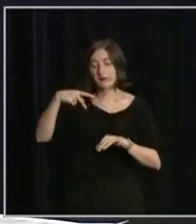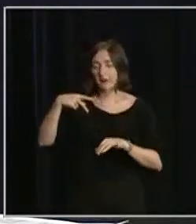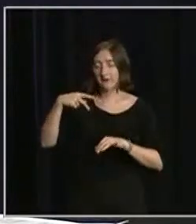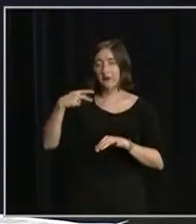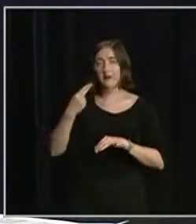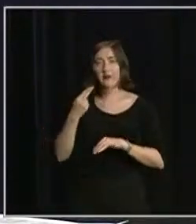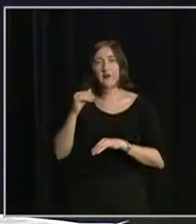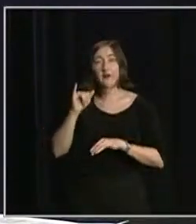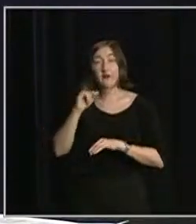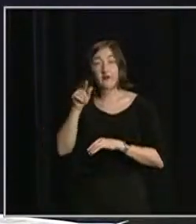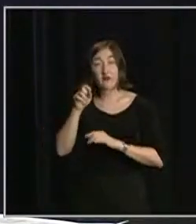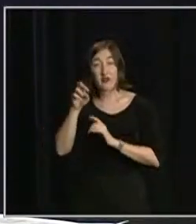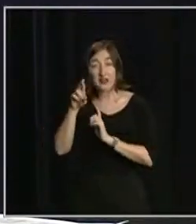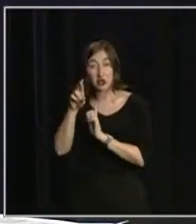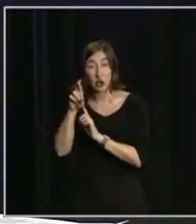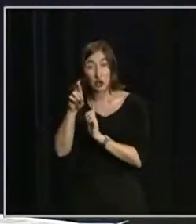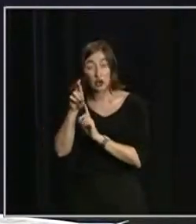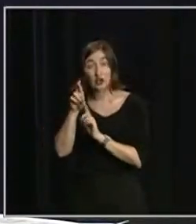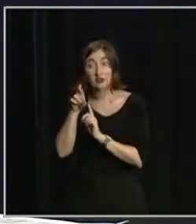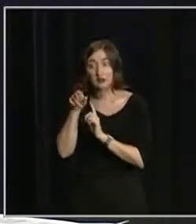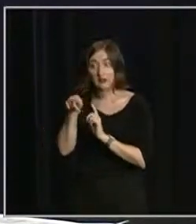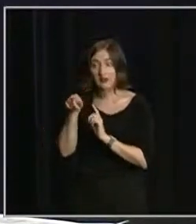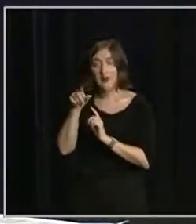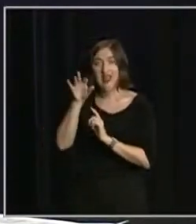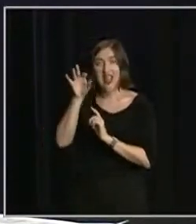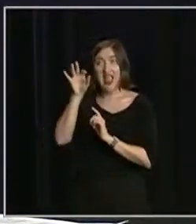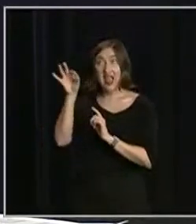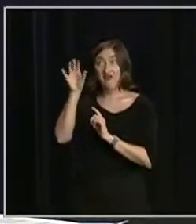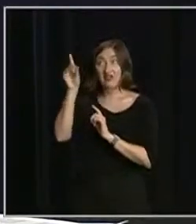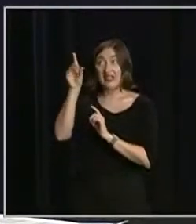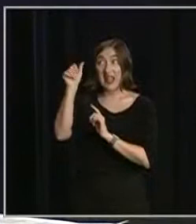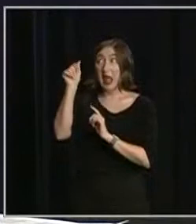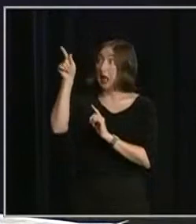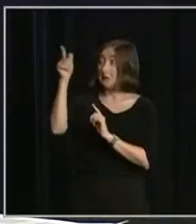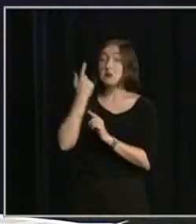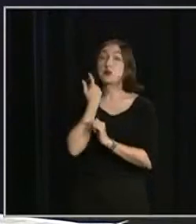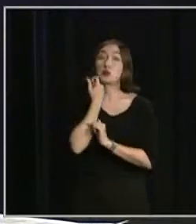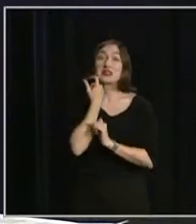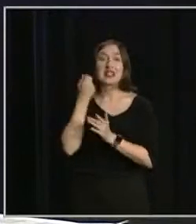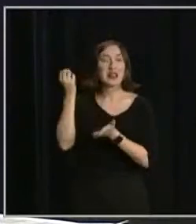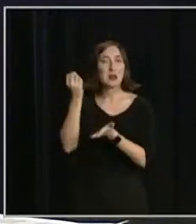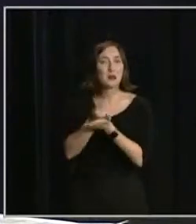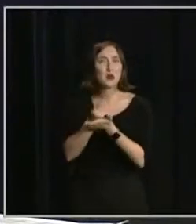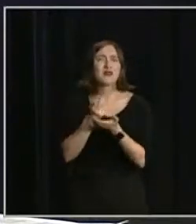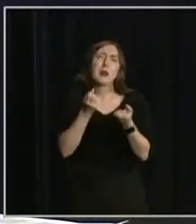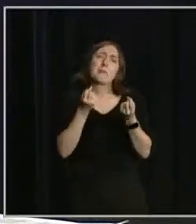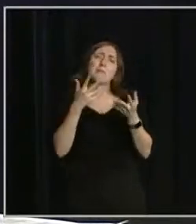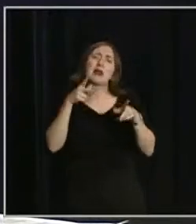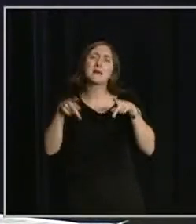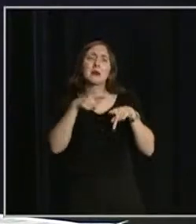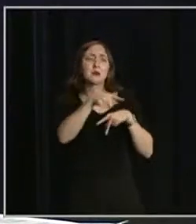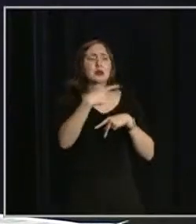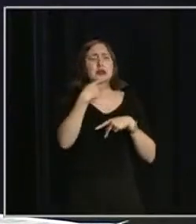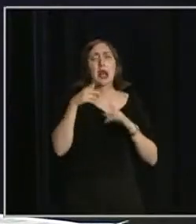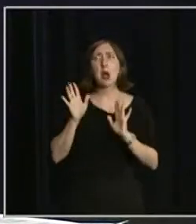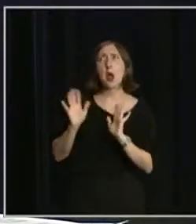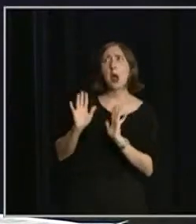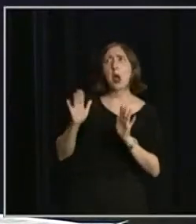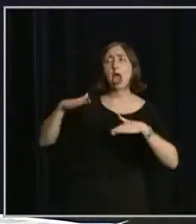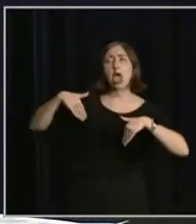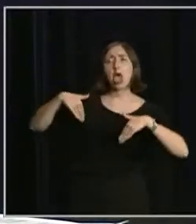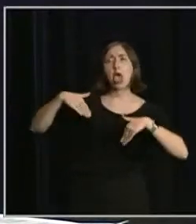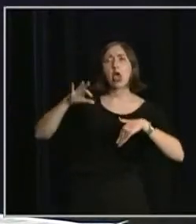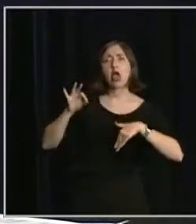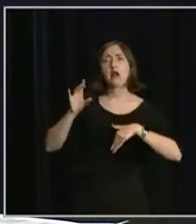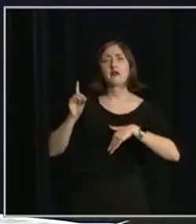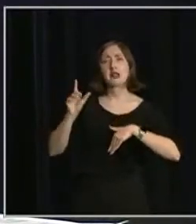was one concern that people had, that they didn't want to get it till that happened. That has happened. We hope that you will go ahead and get it.